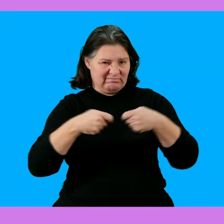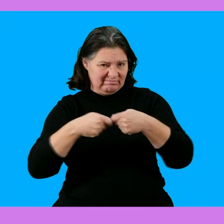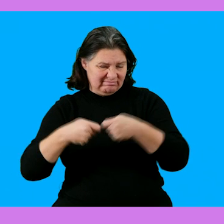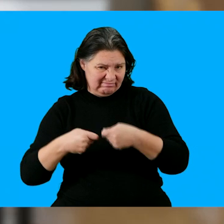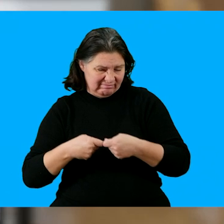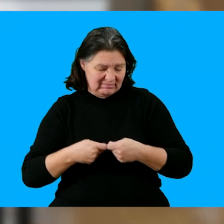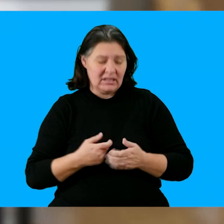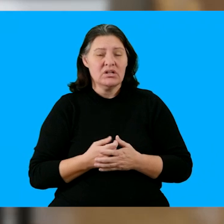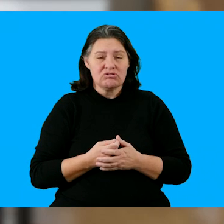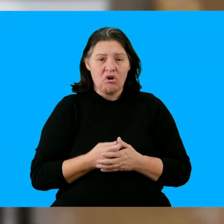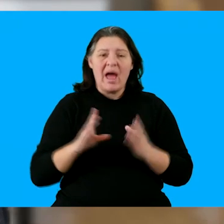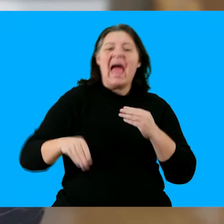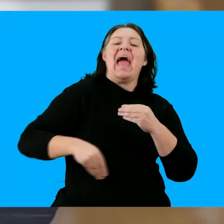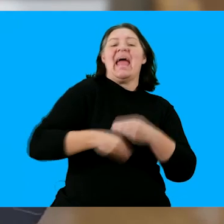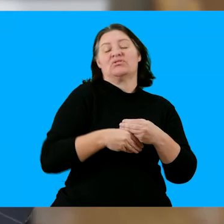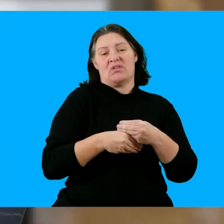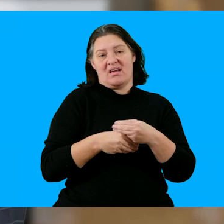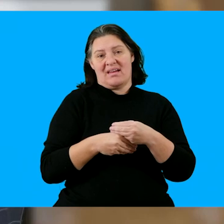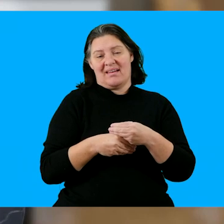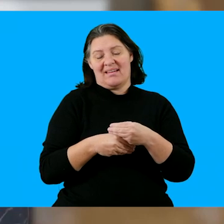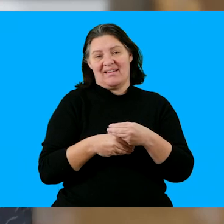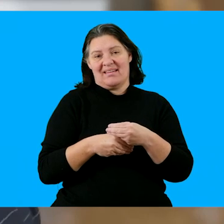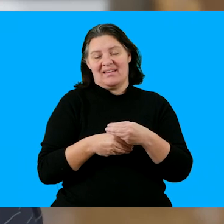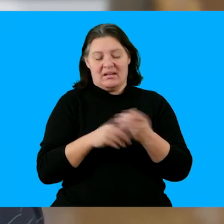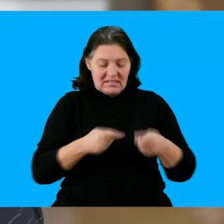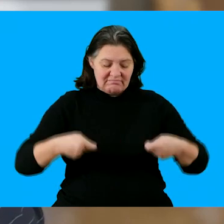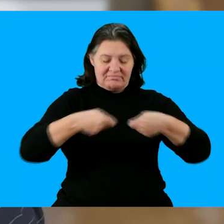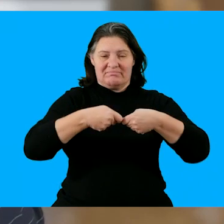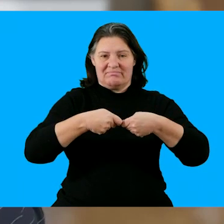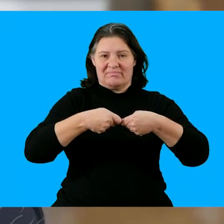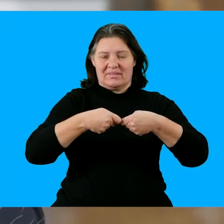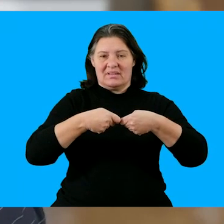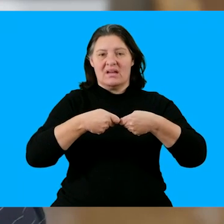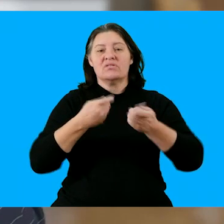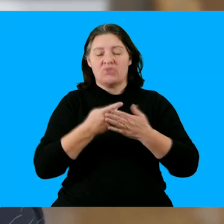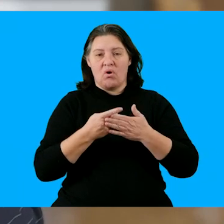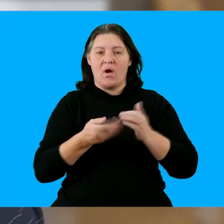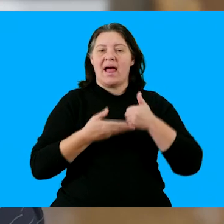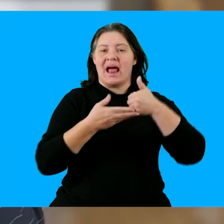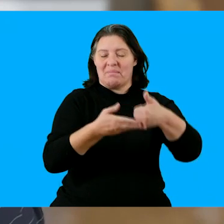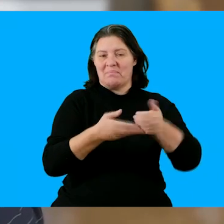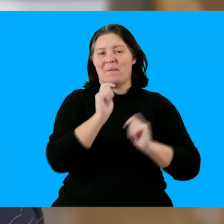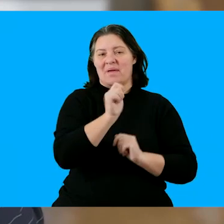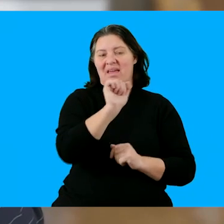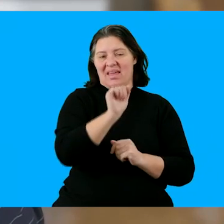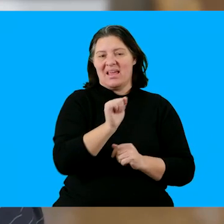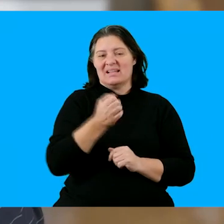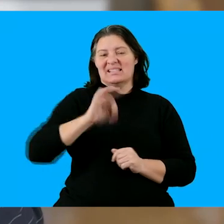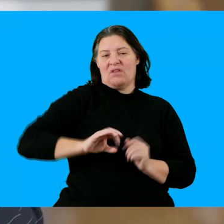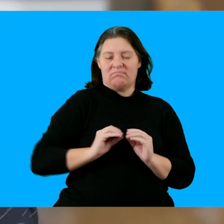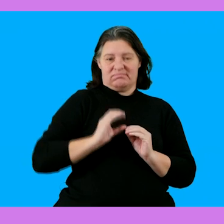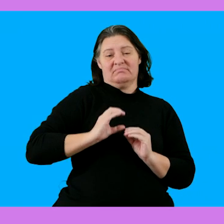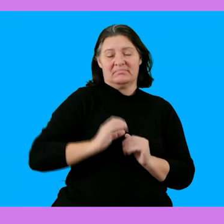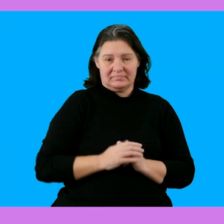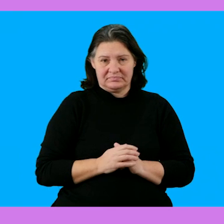that is an extra benefit that is added to the salary. It's supplementing the income of the individual. And